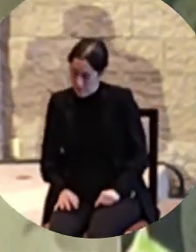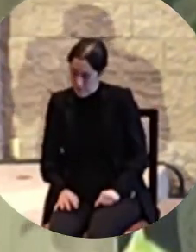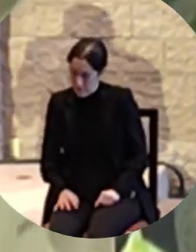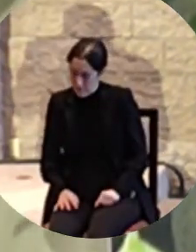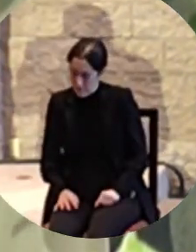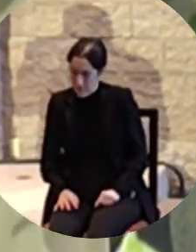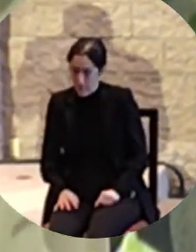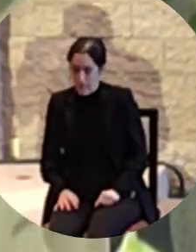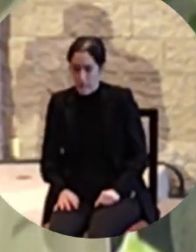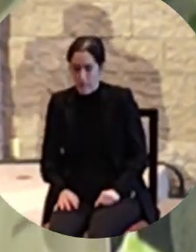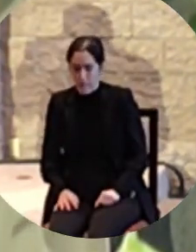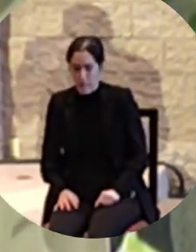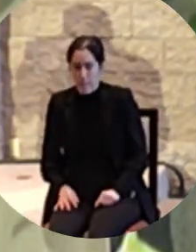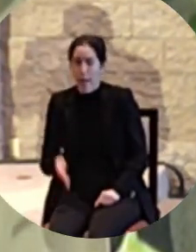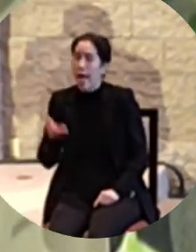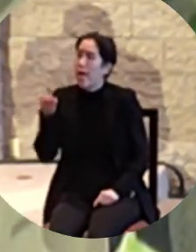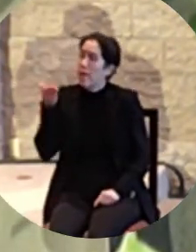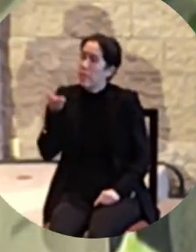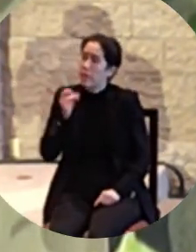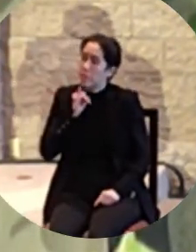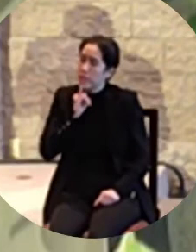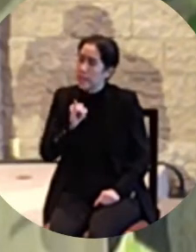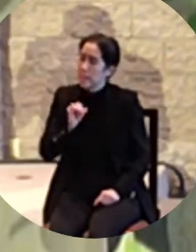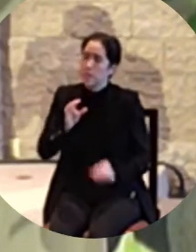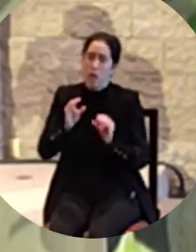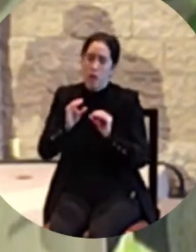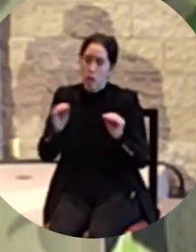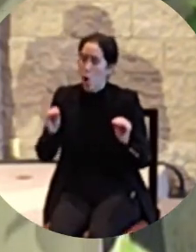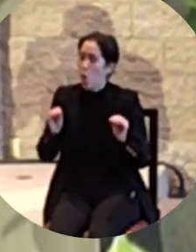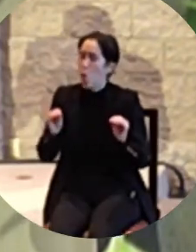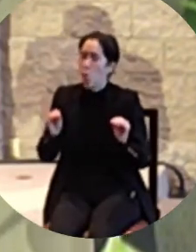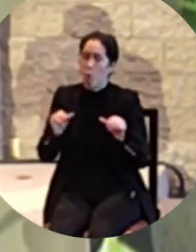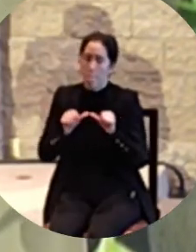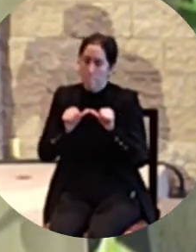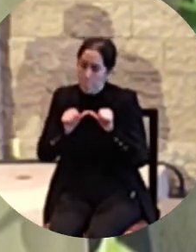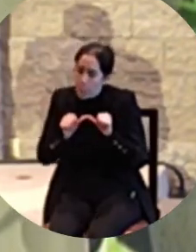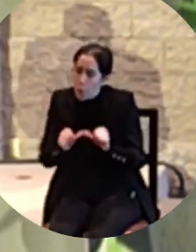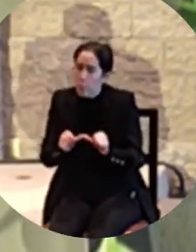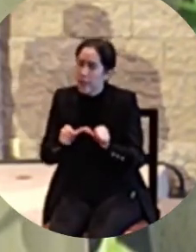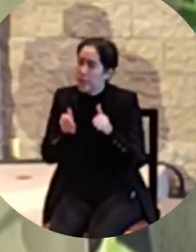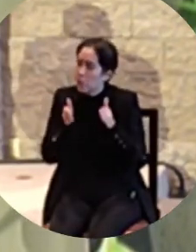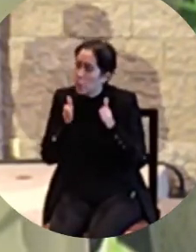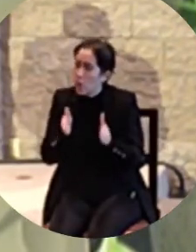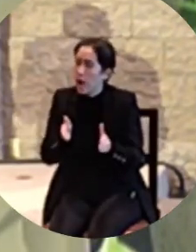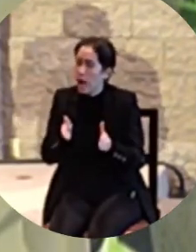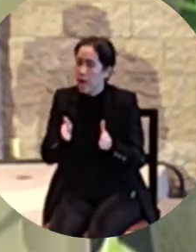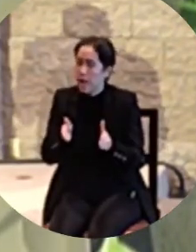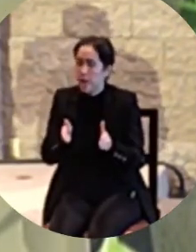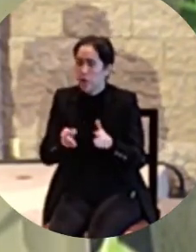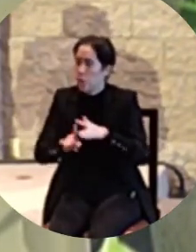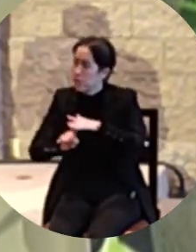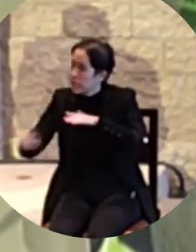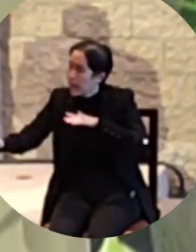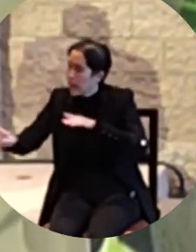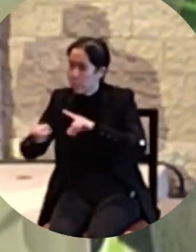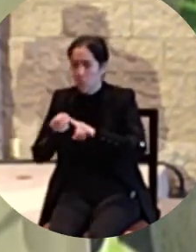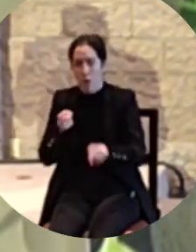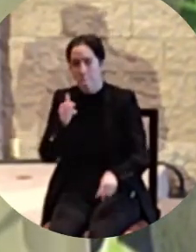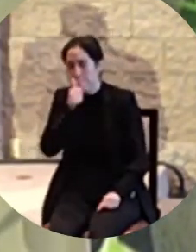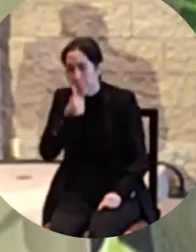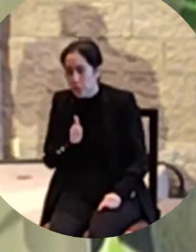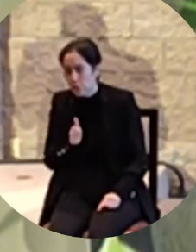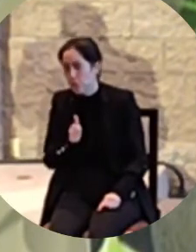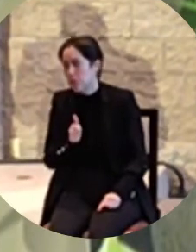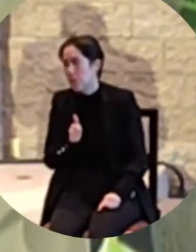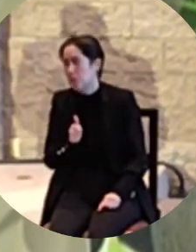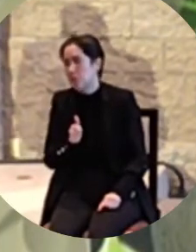there is no permanent or real outward way of escape from miseries or circumstances. All help must